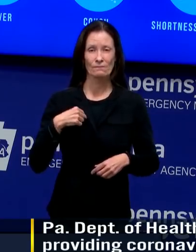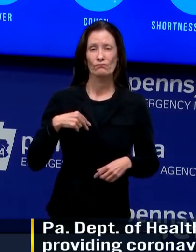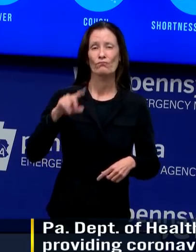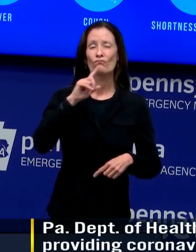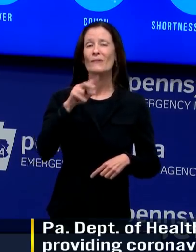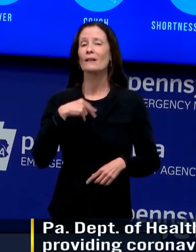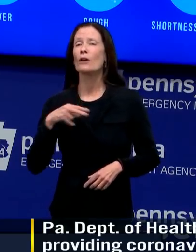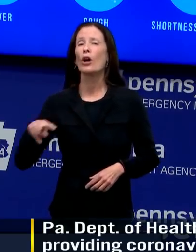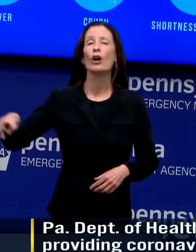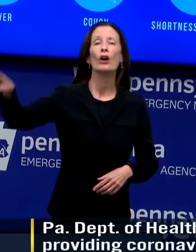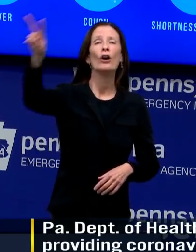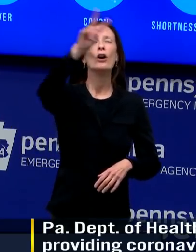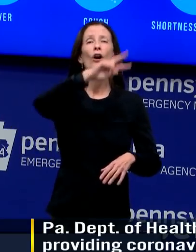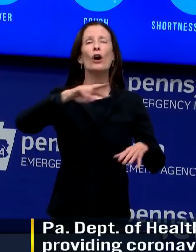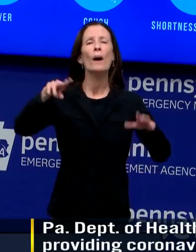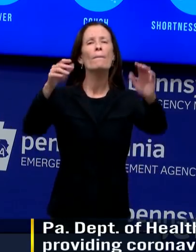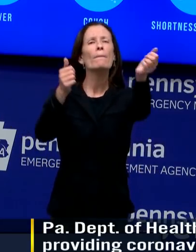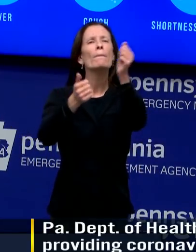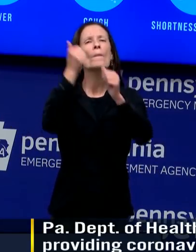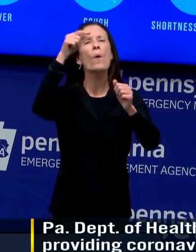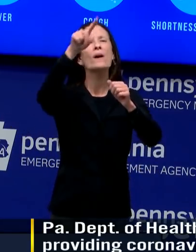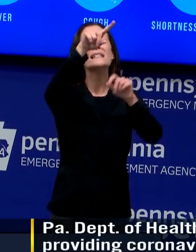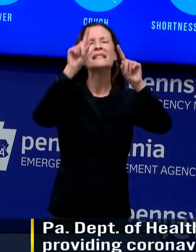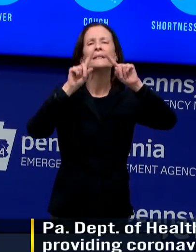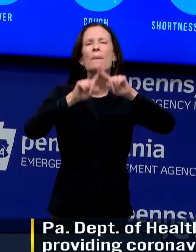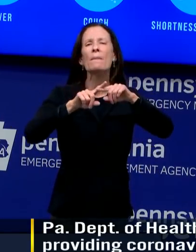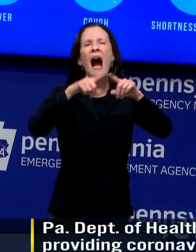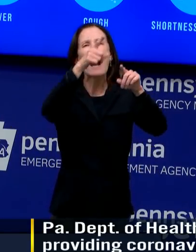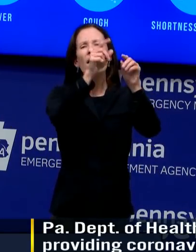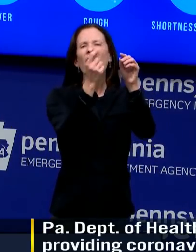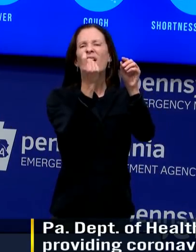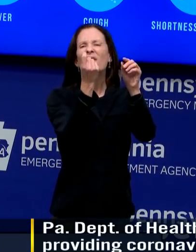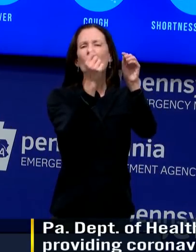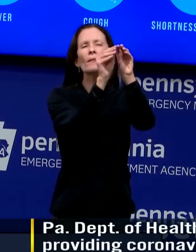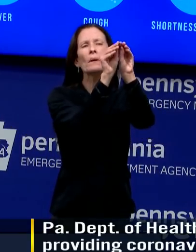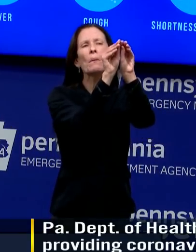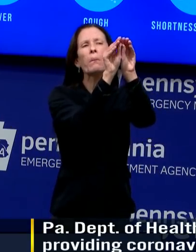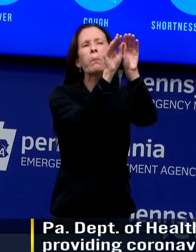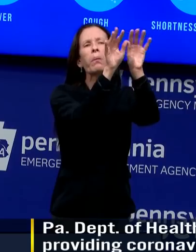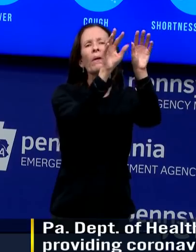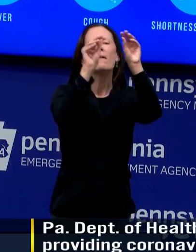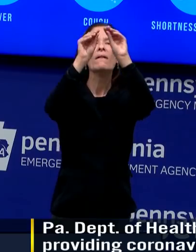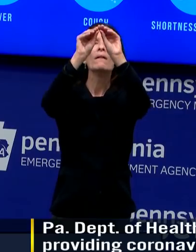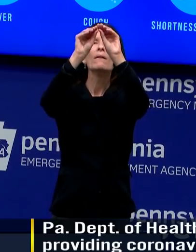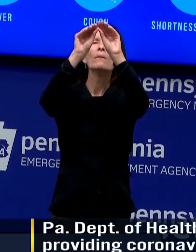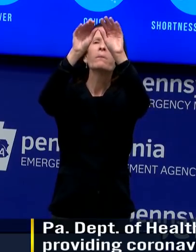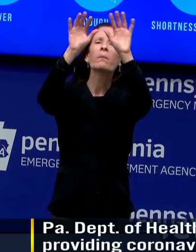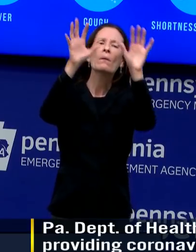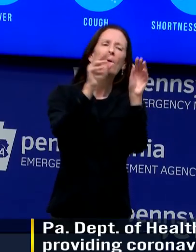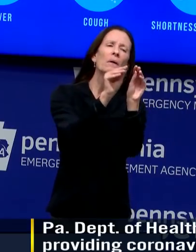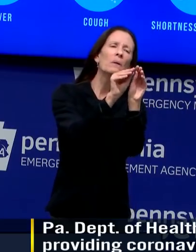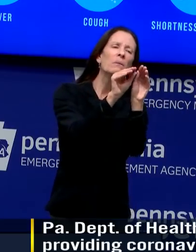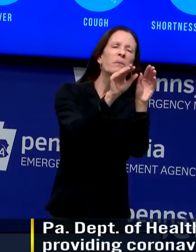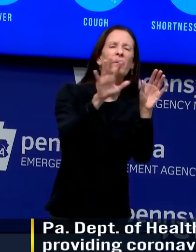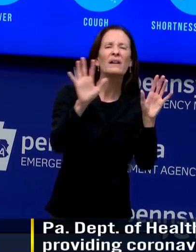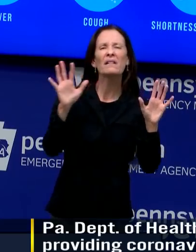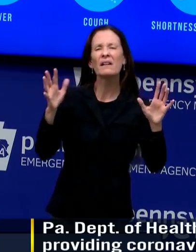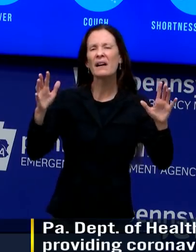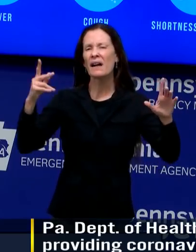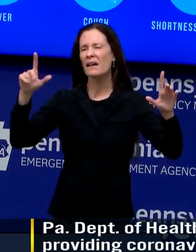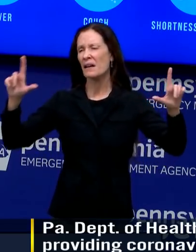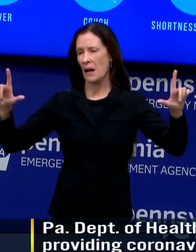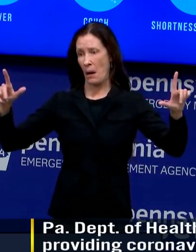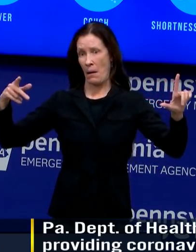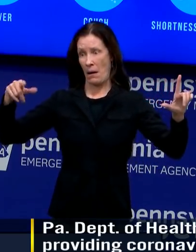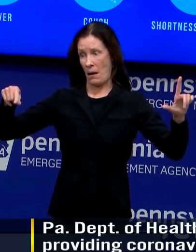been some cases, but not certainly as much transmission as we have seen, as the Governor pointed out, in the southeast, in the northeast, even in